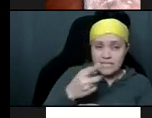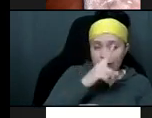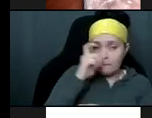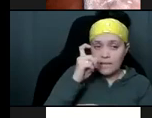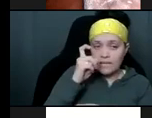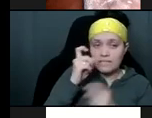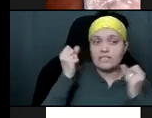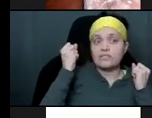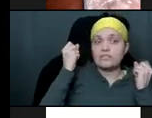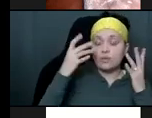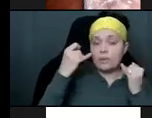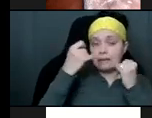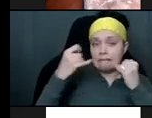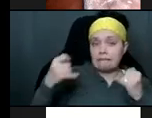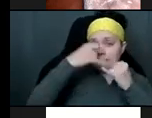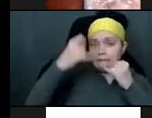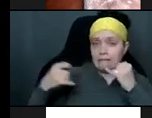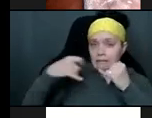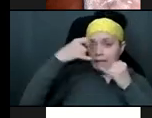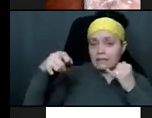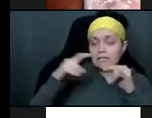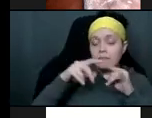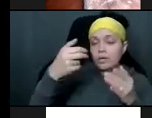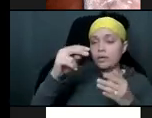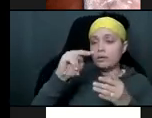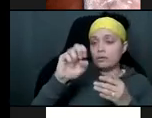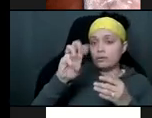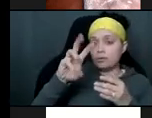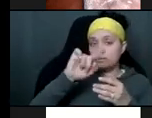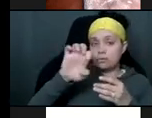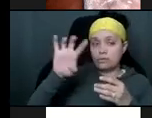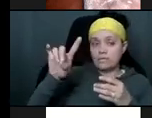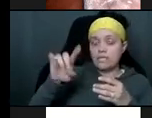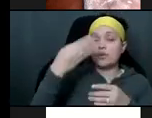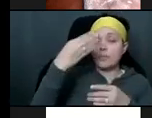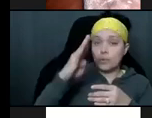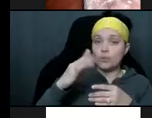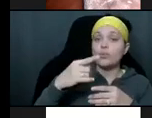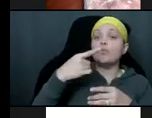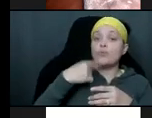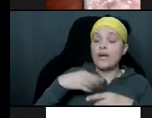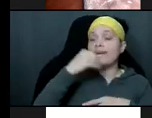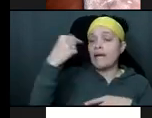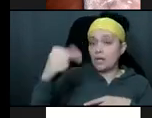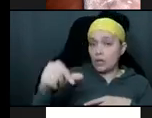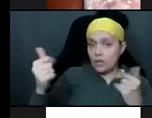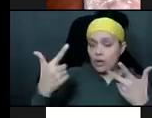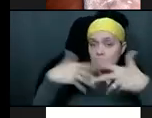there's so many lines nearby, but New Zealand has the blue and the red and the green lines there